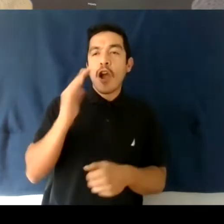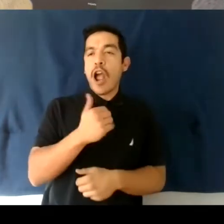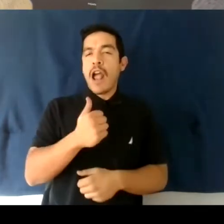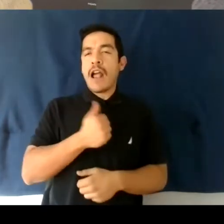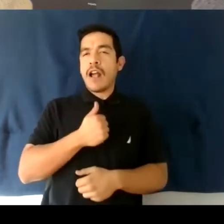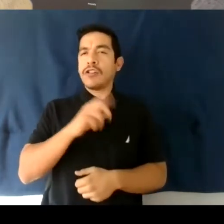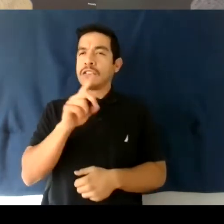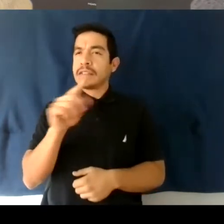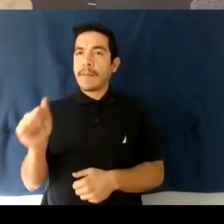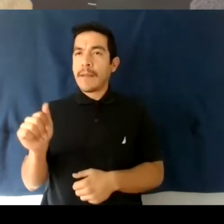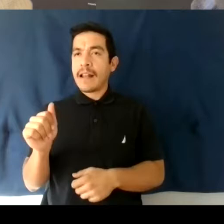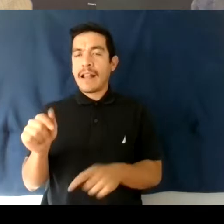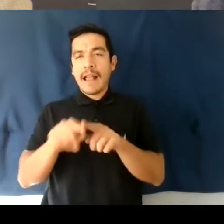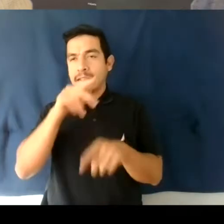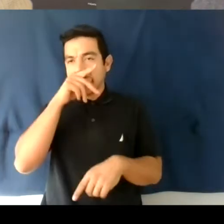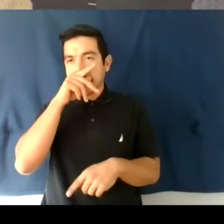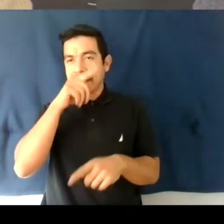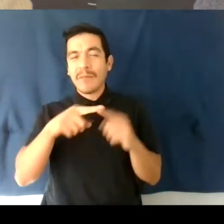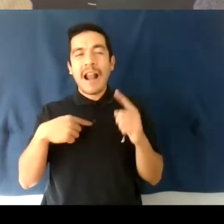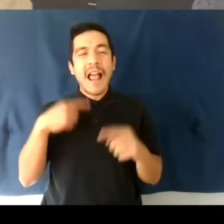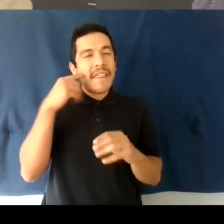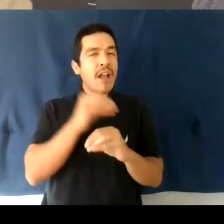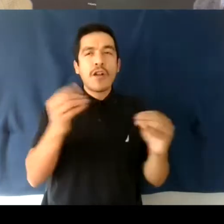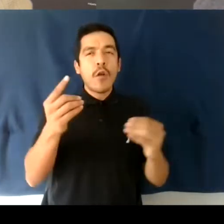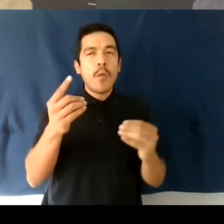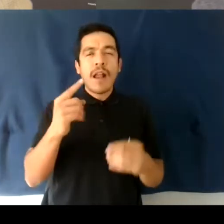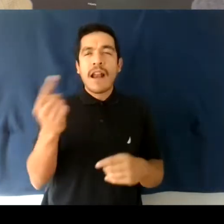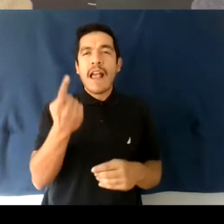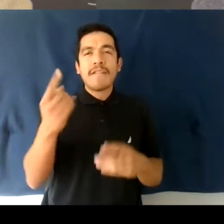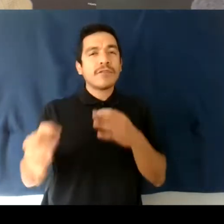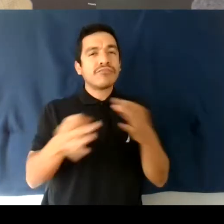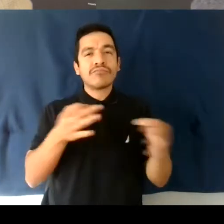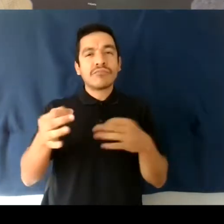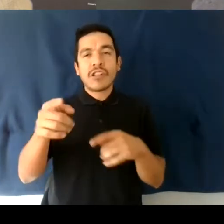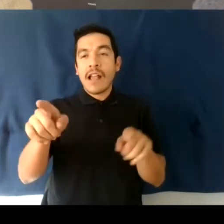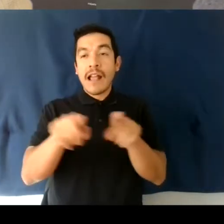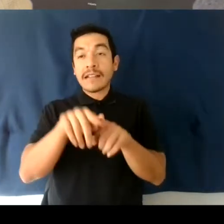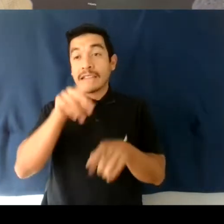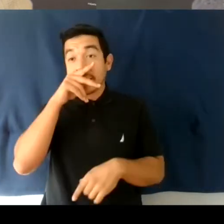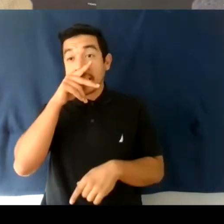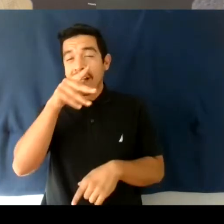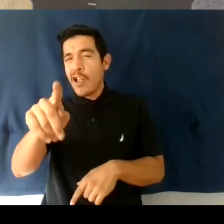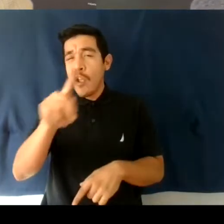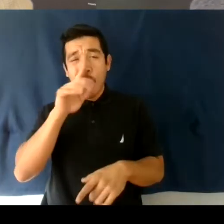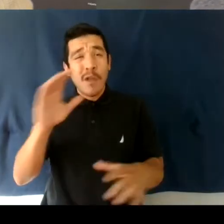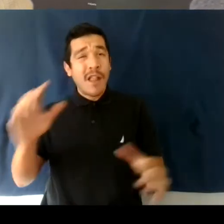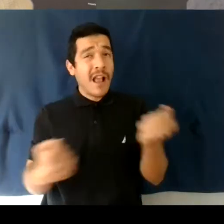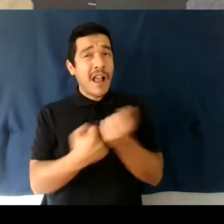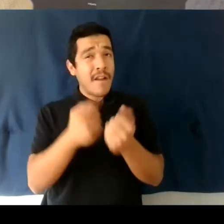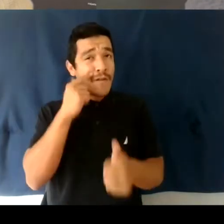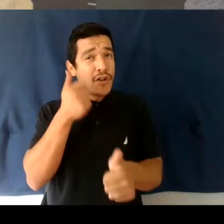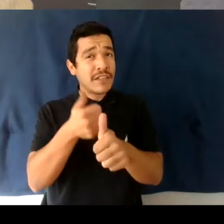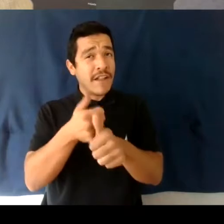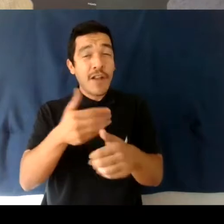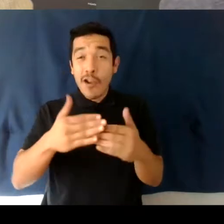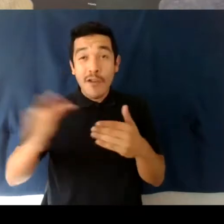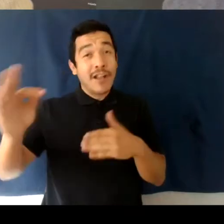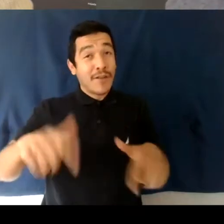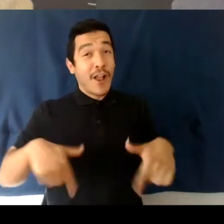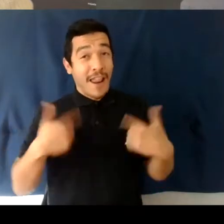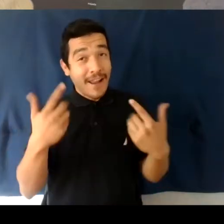then I think no one ever tells you as a disabled kid, you're going to be doing this for the rest of your life.